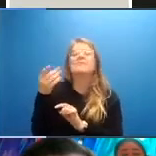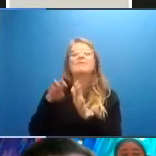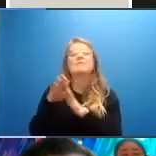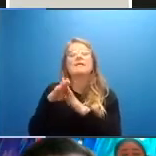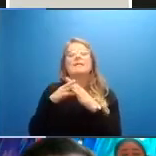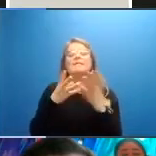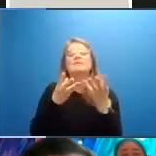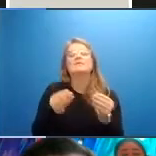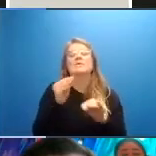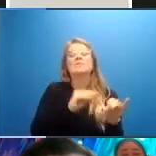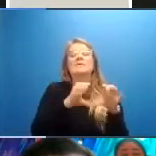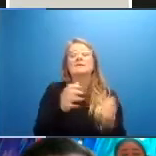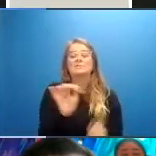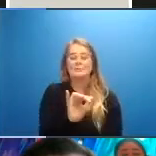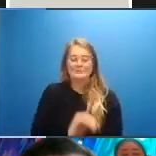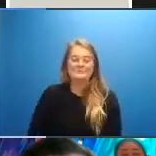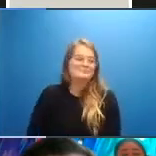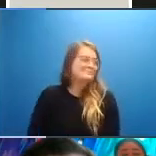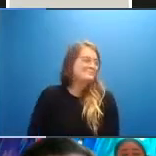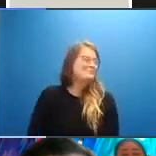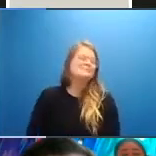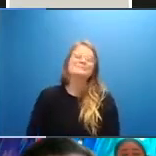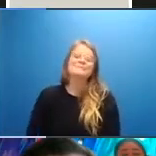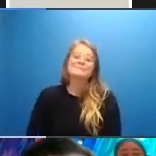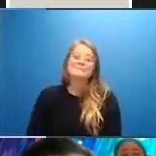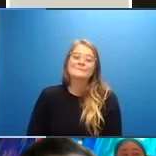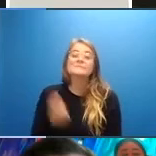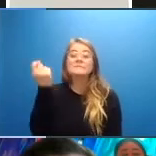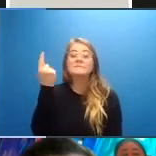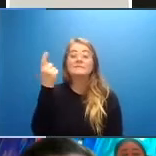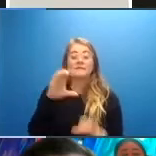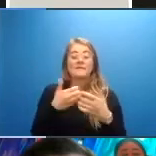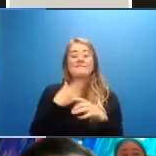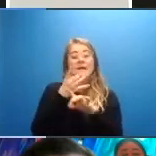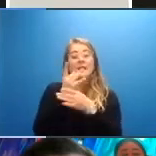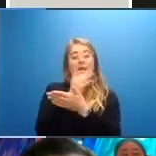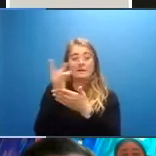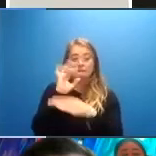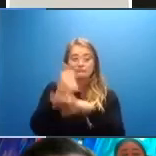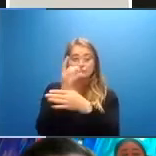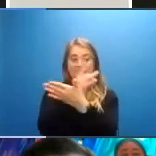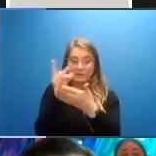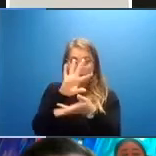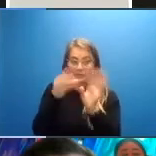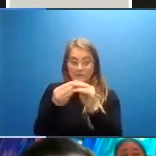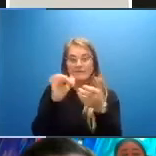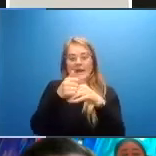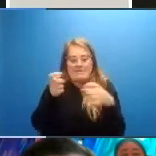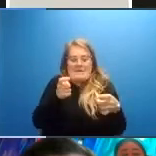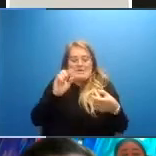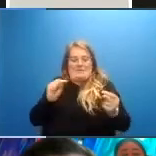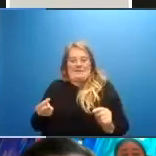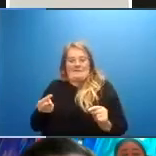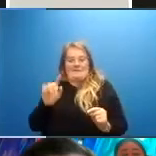say. And the class is an 8-week series that looks at how do you manage your pain? What are the different